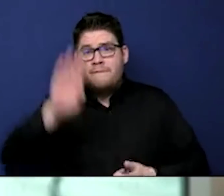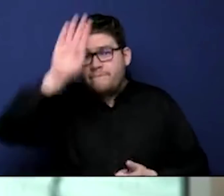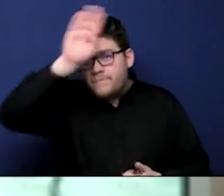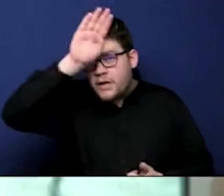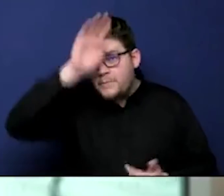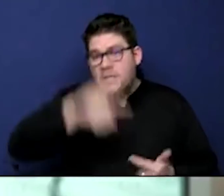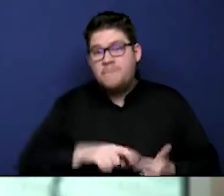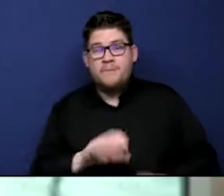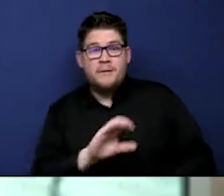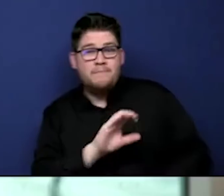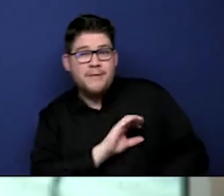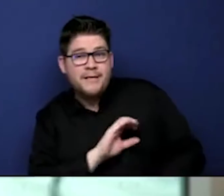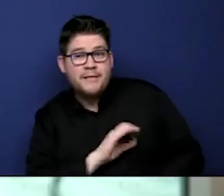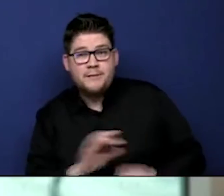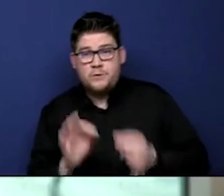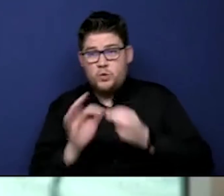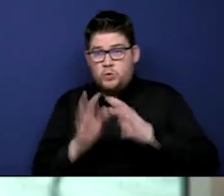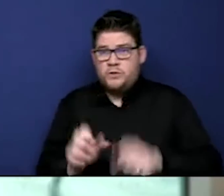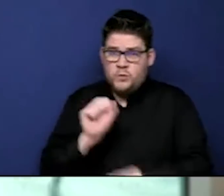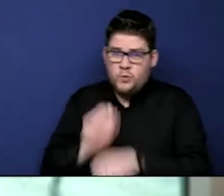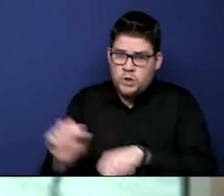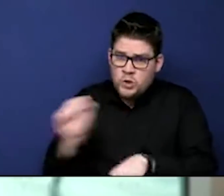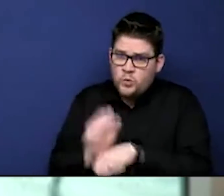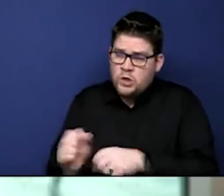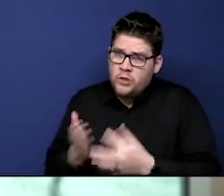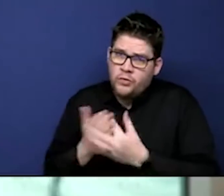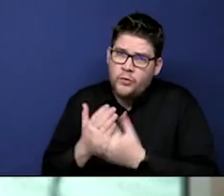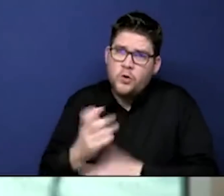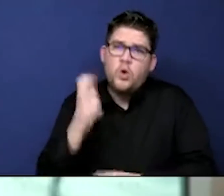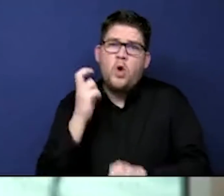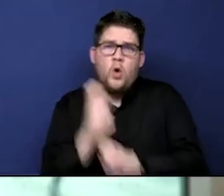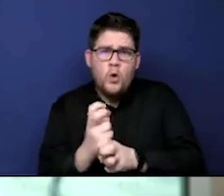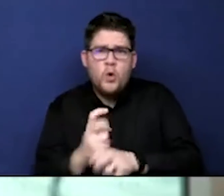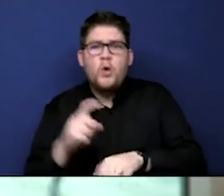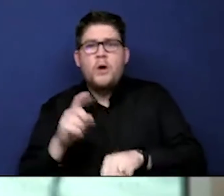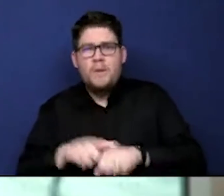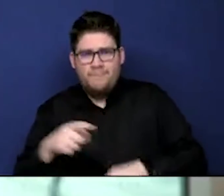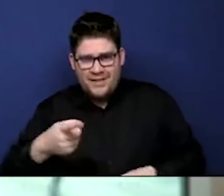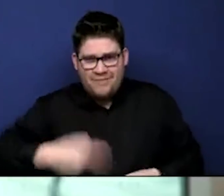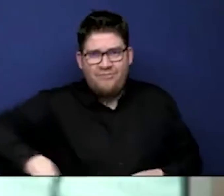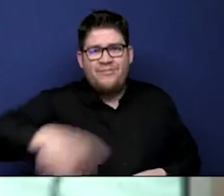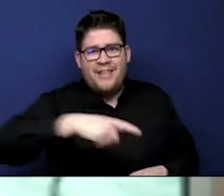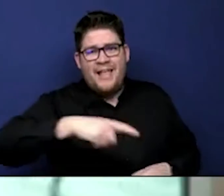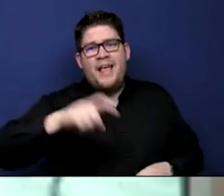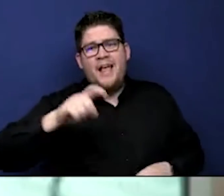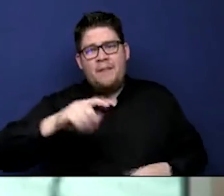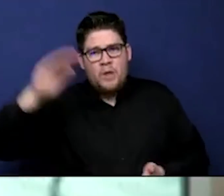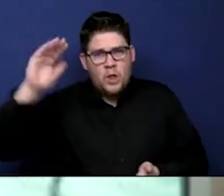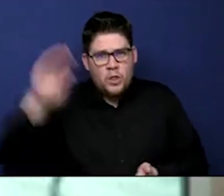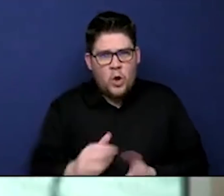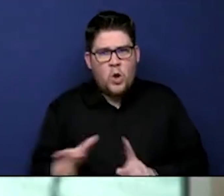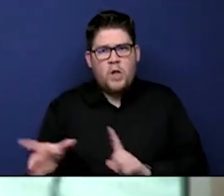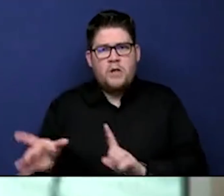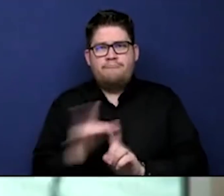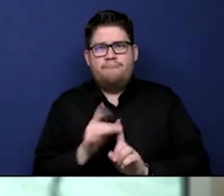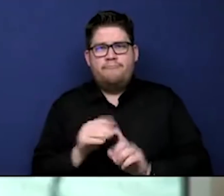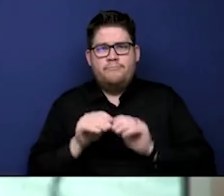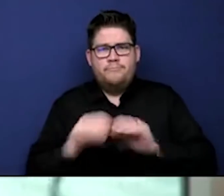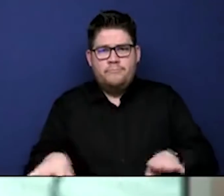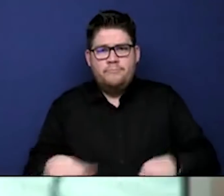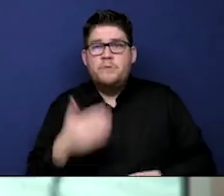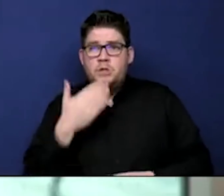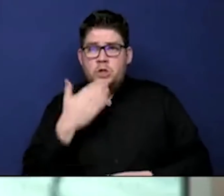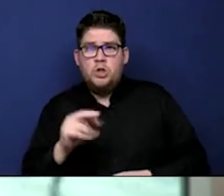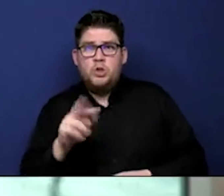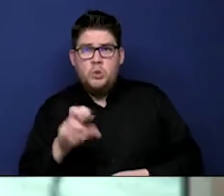amazing job in a very difficult circumstance, but they also are having having very low rates of transmission. So this